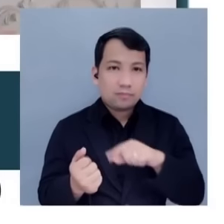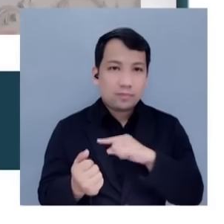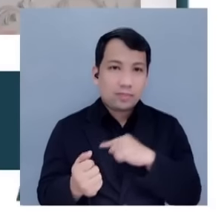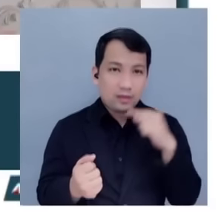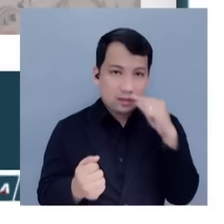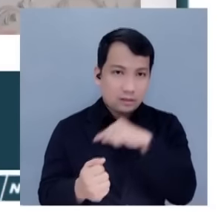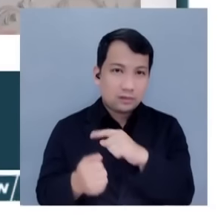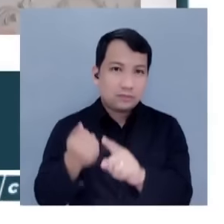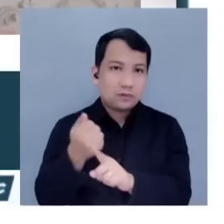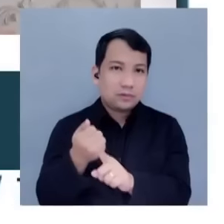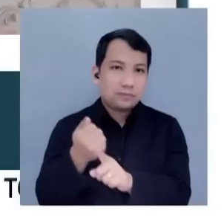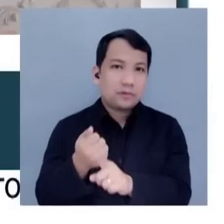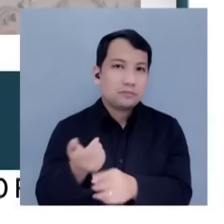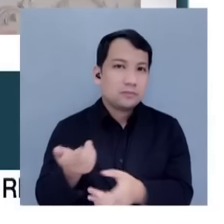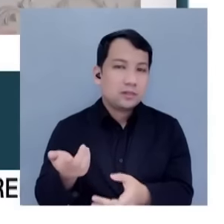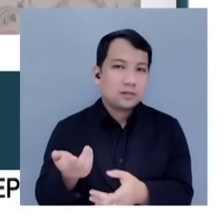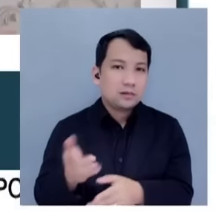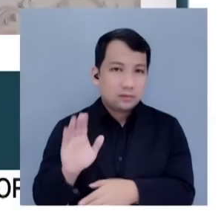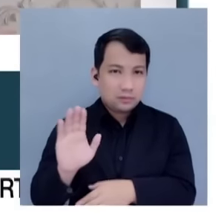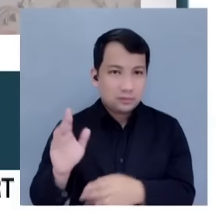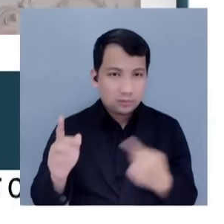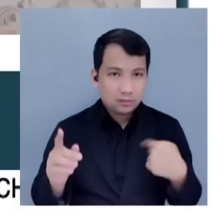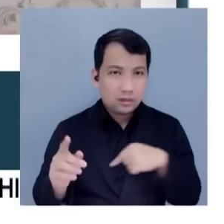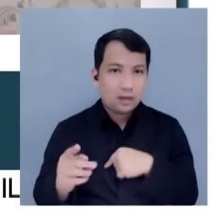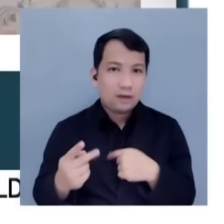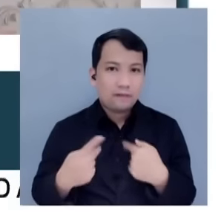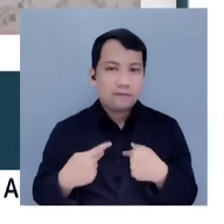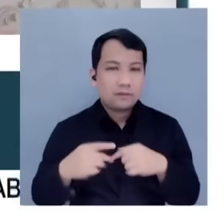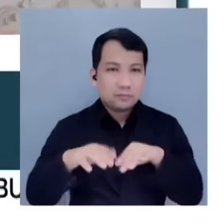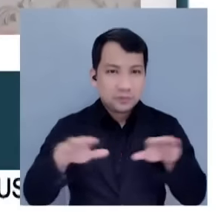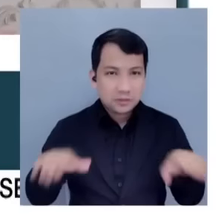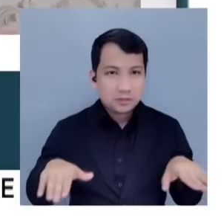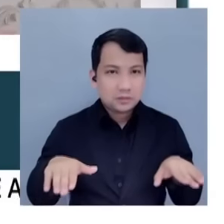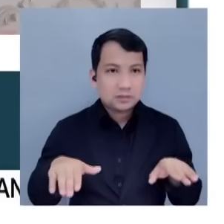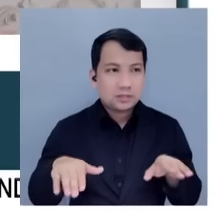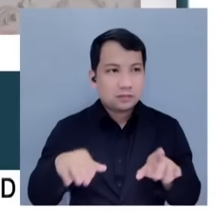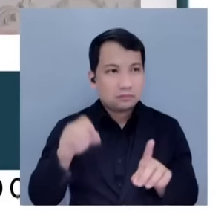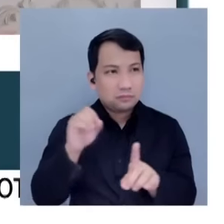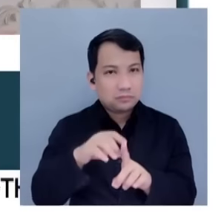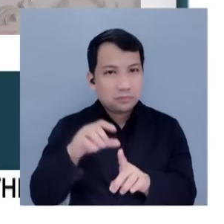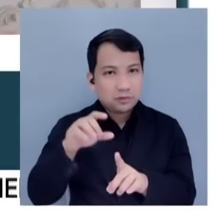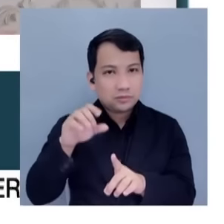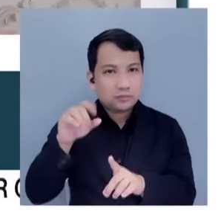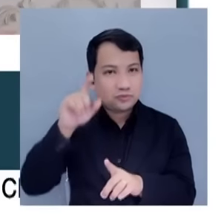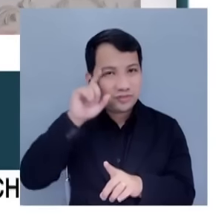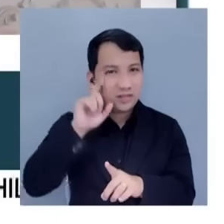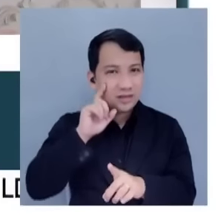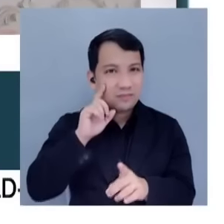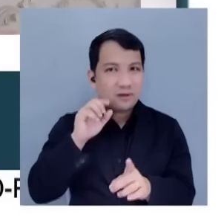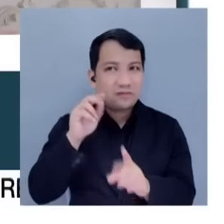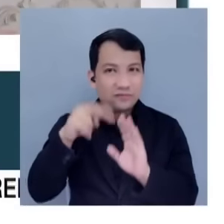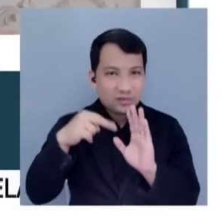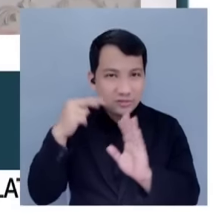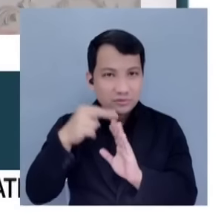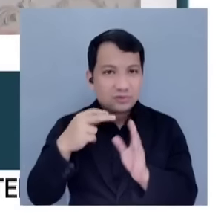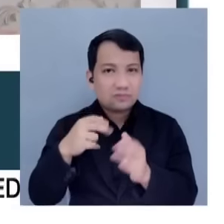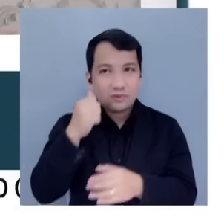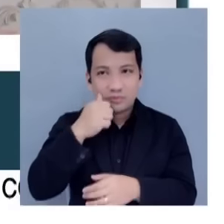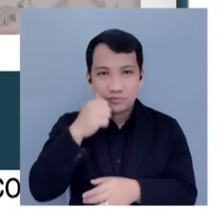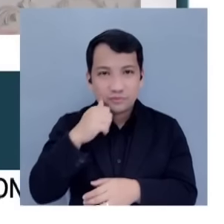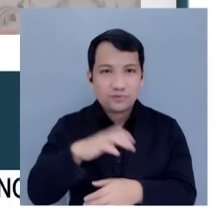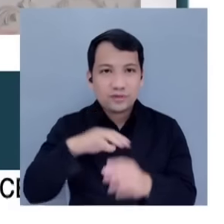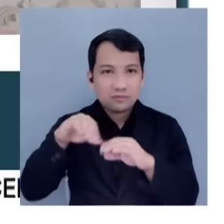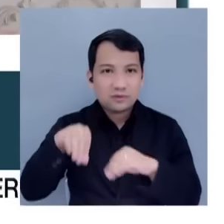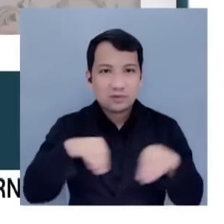attacks. You have child pornography, you have women trafficking of women